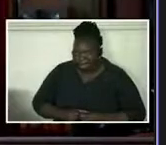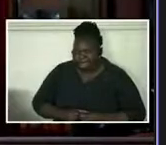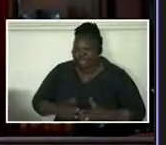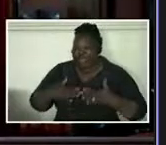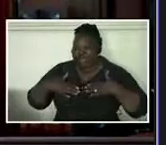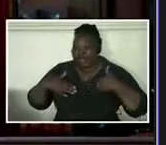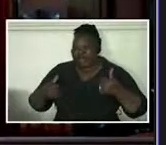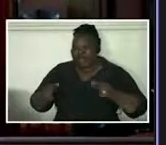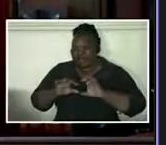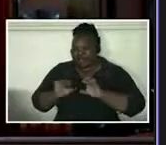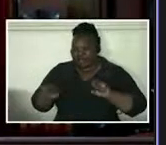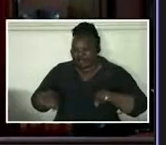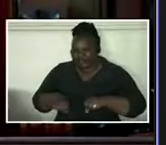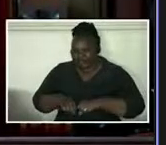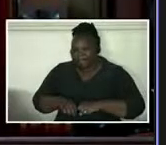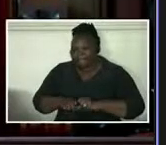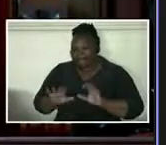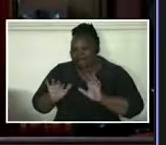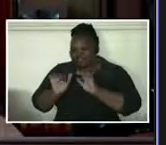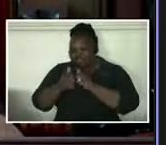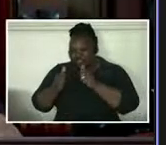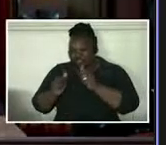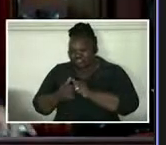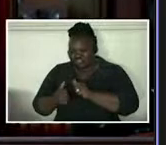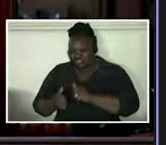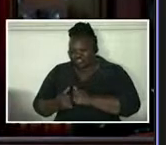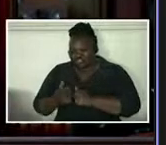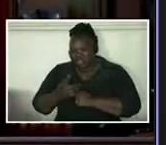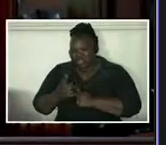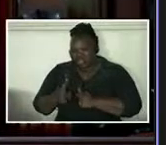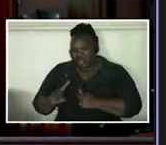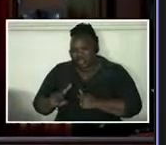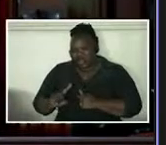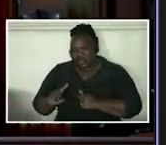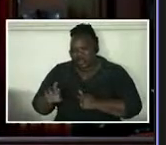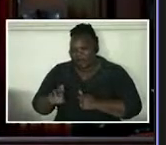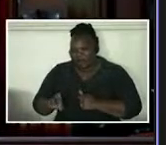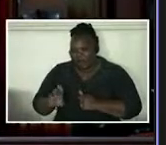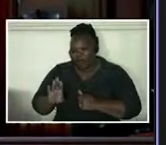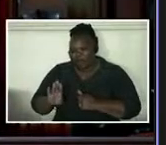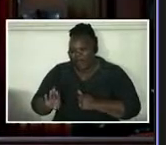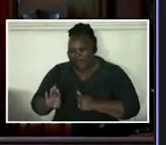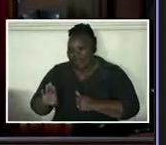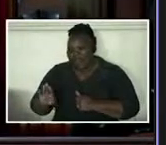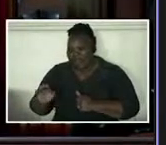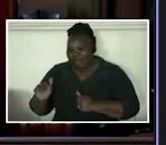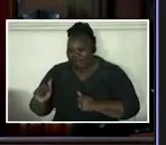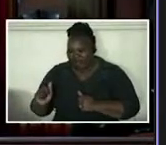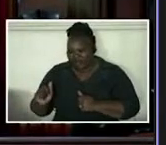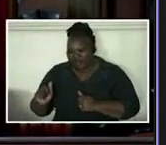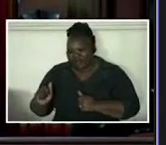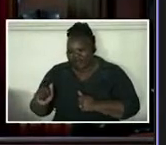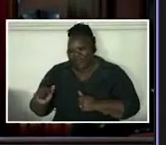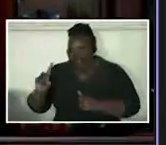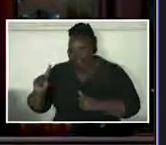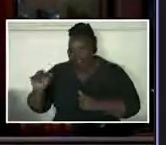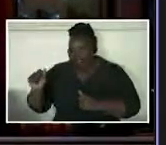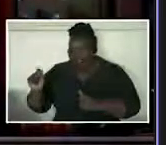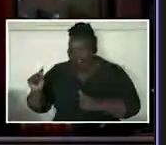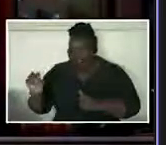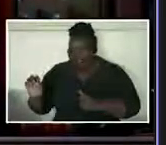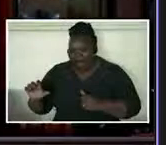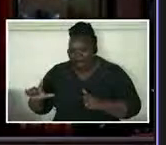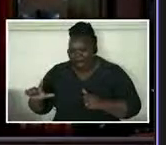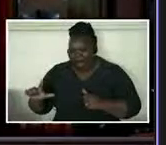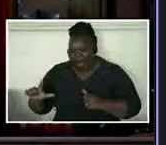community notes the challenges related to the lack of broadband availability the aspect of the data lines will contribute to the higher